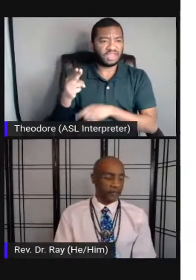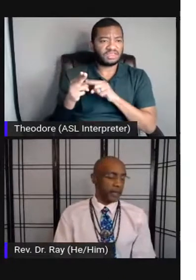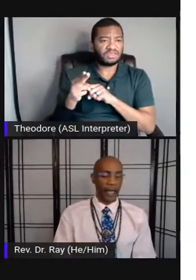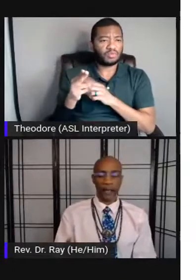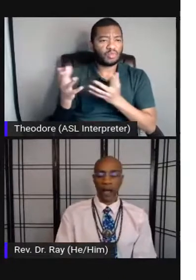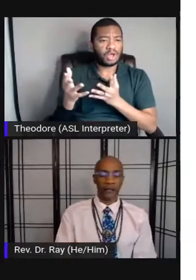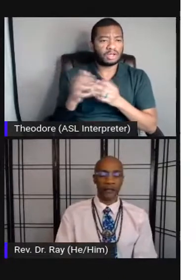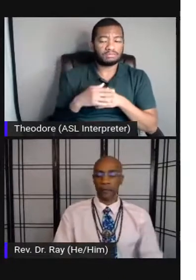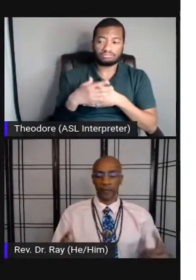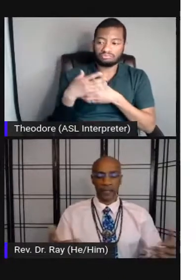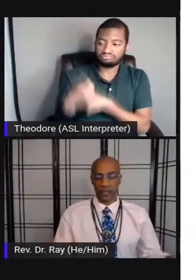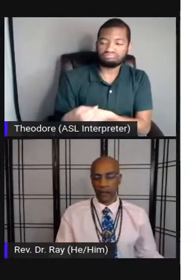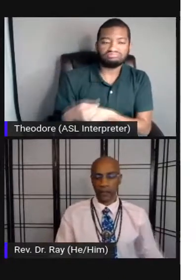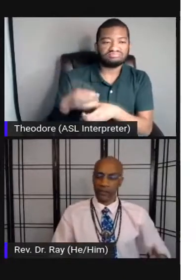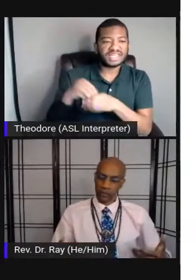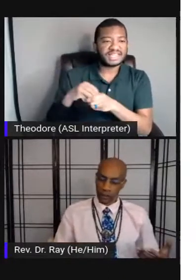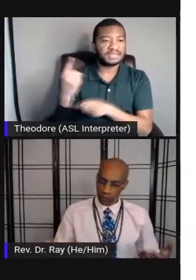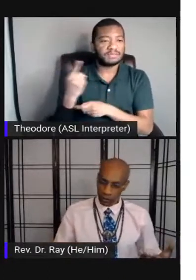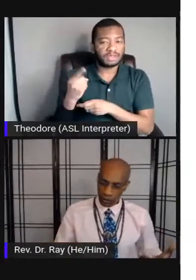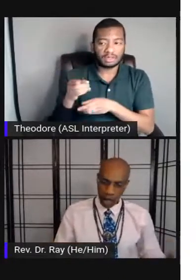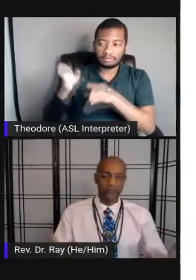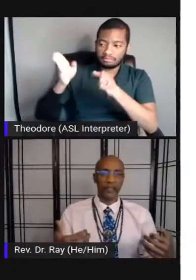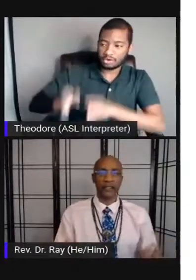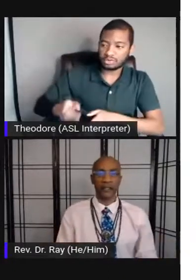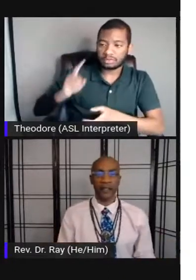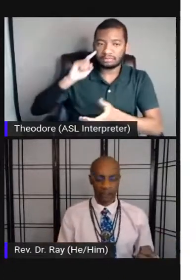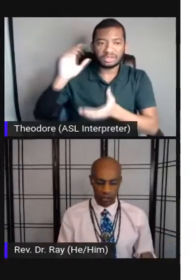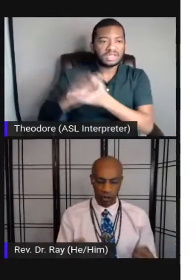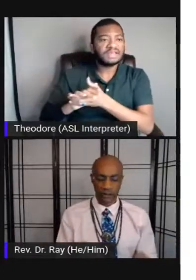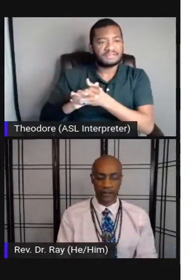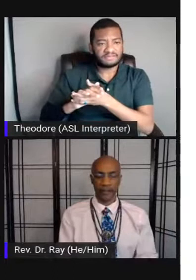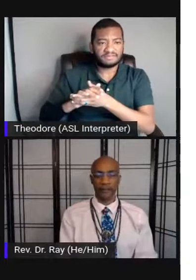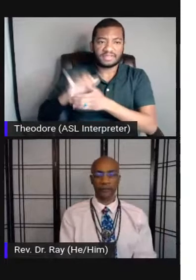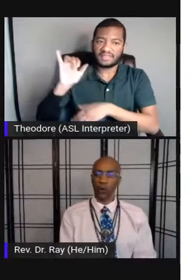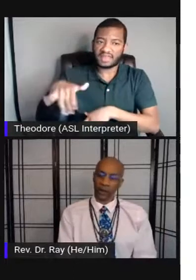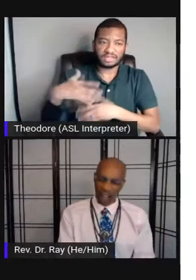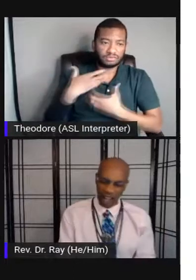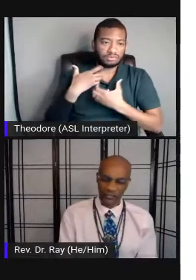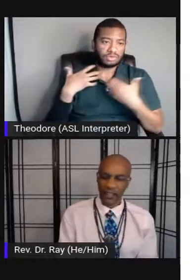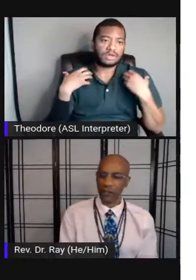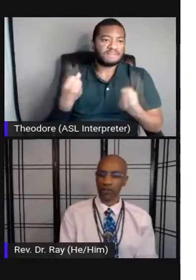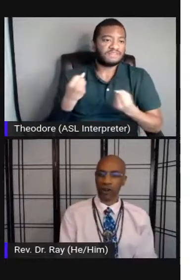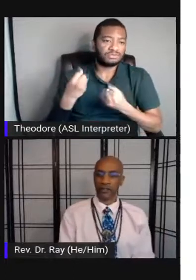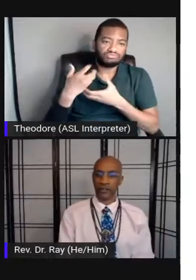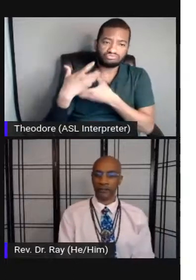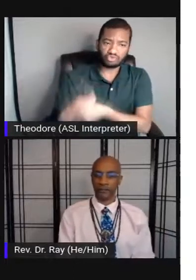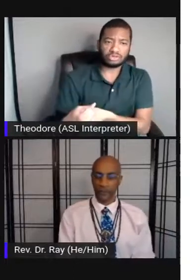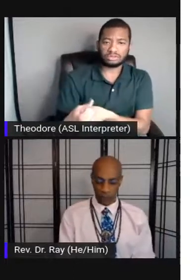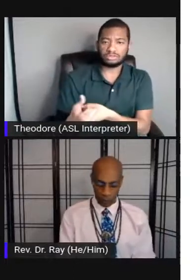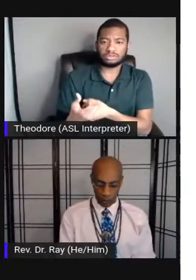a thing, a concept, etc. It's confidence, trust, or confident